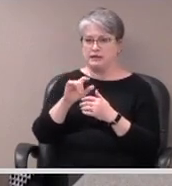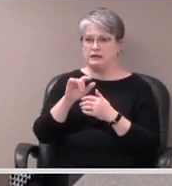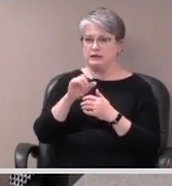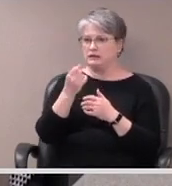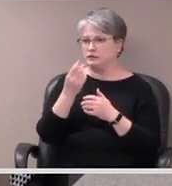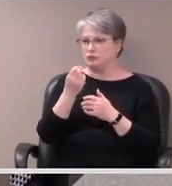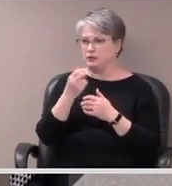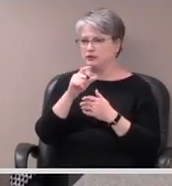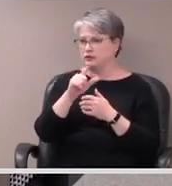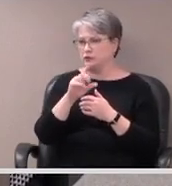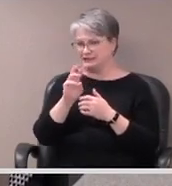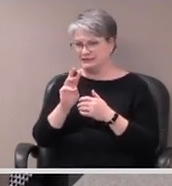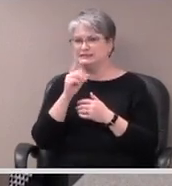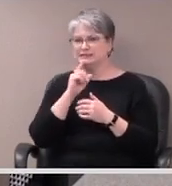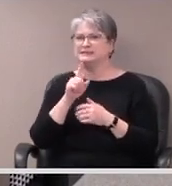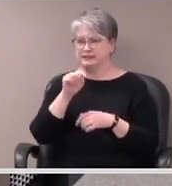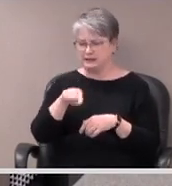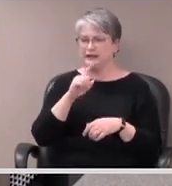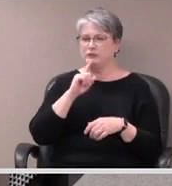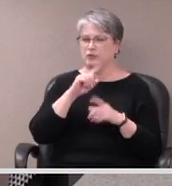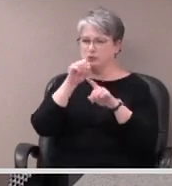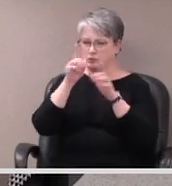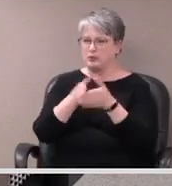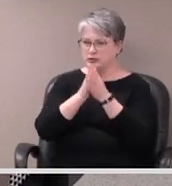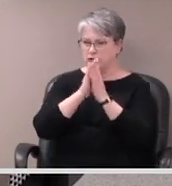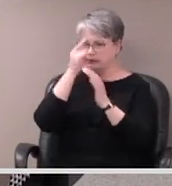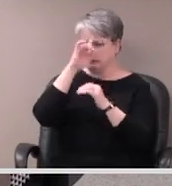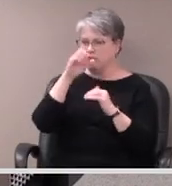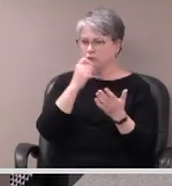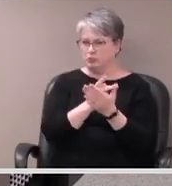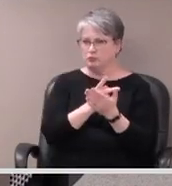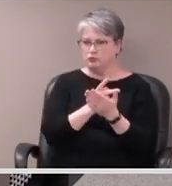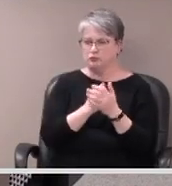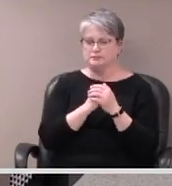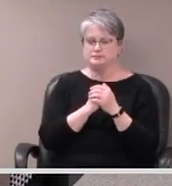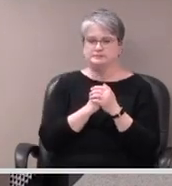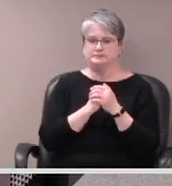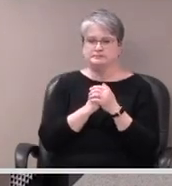for requesting actual approval of that.